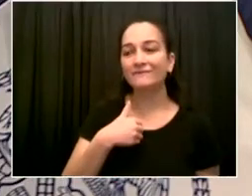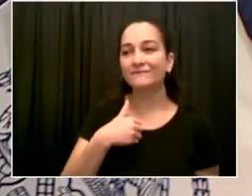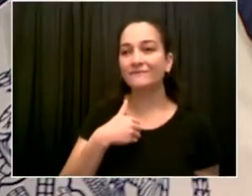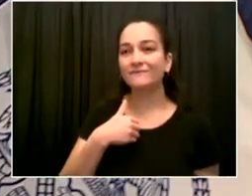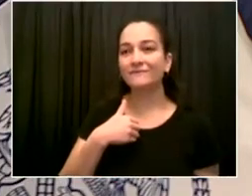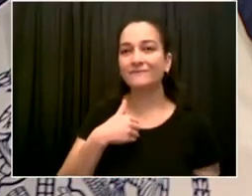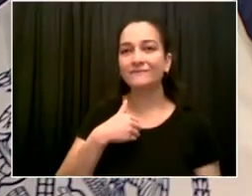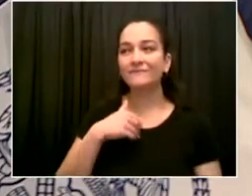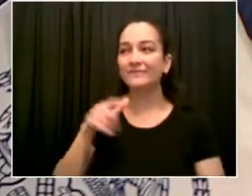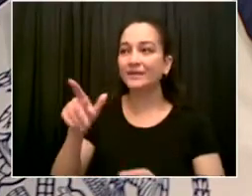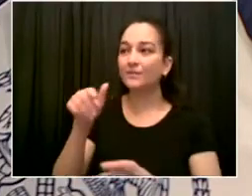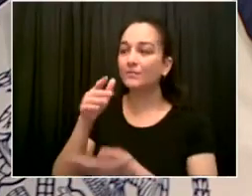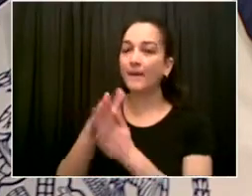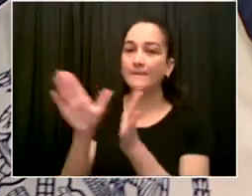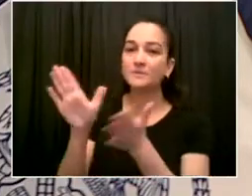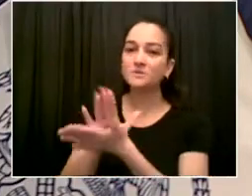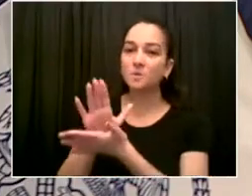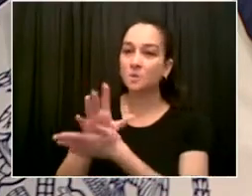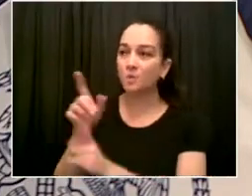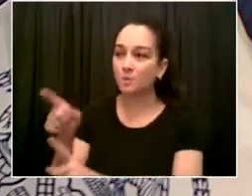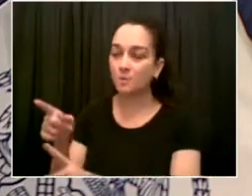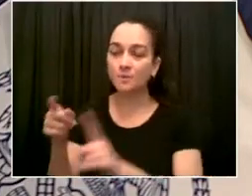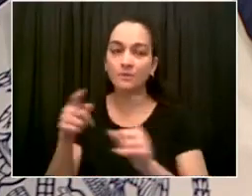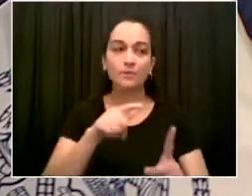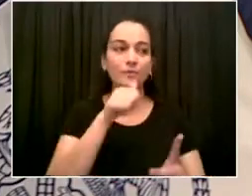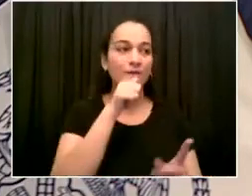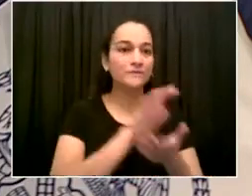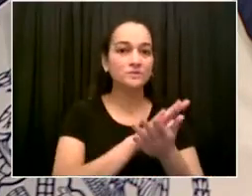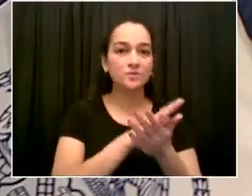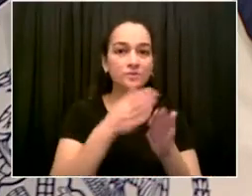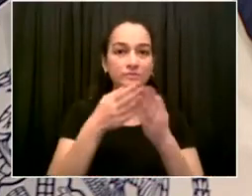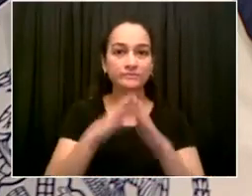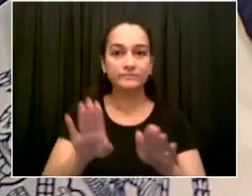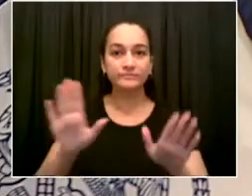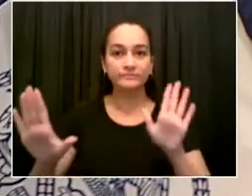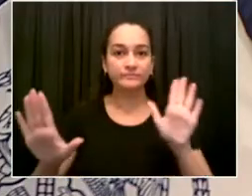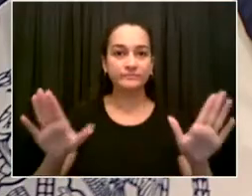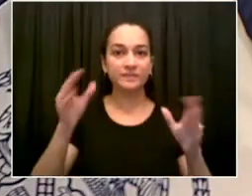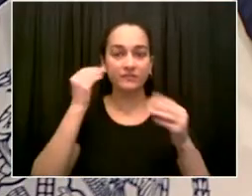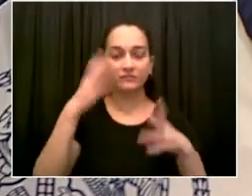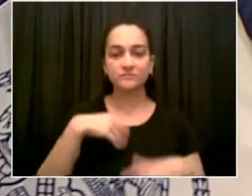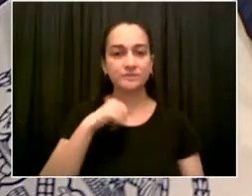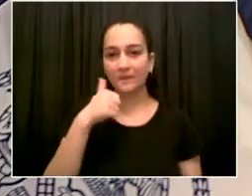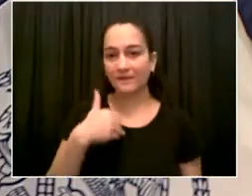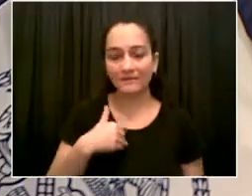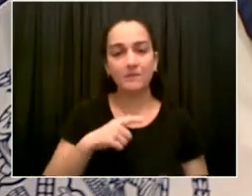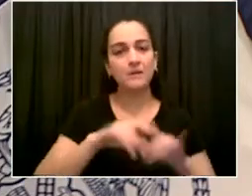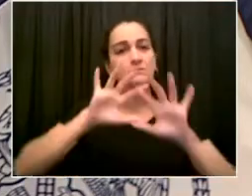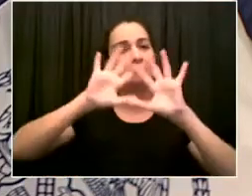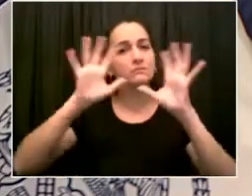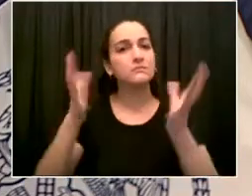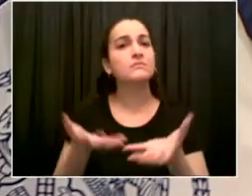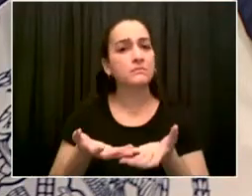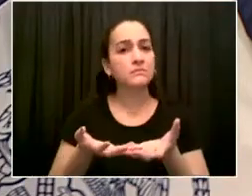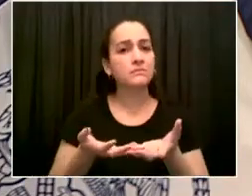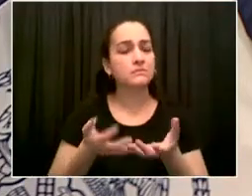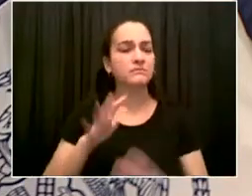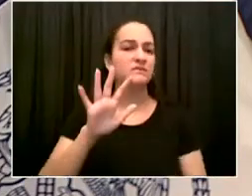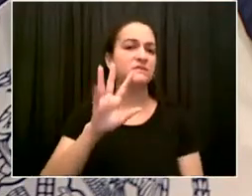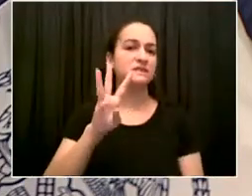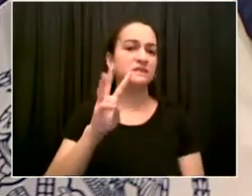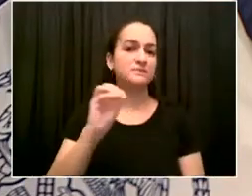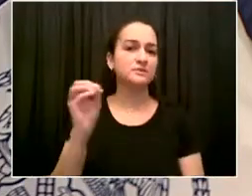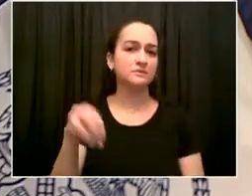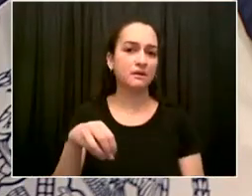a lot very enthusiastically wanting this. And as Ted Long pointed out, we're literally making it a family thing, vaccinating whole families